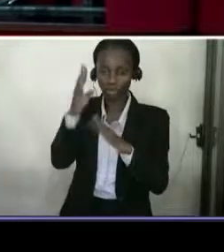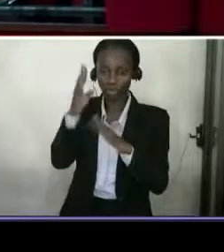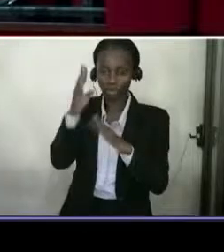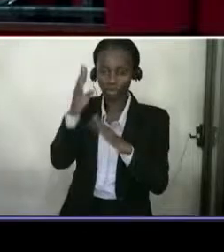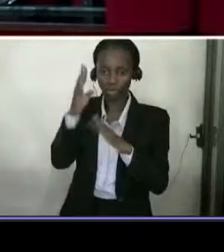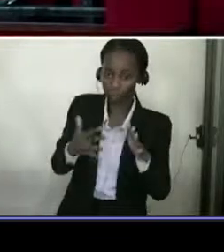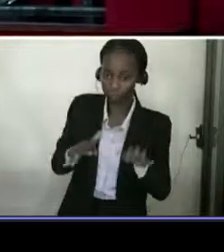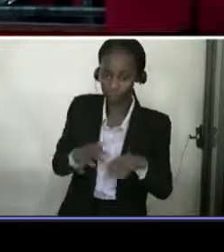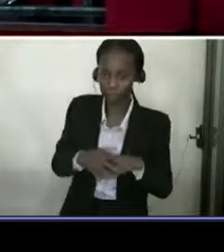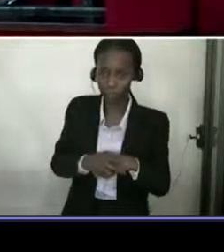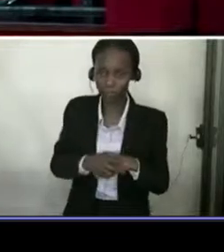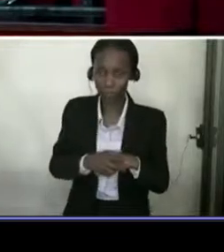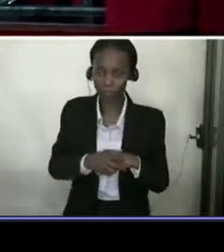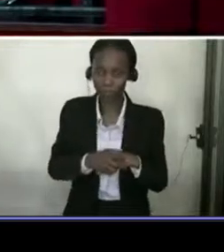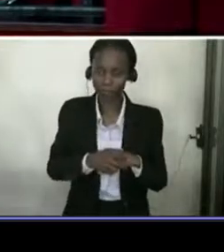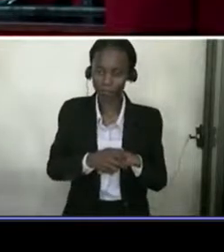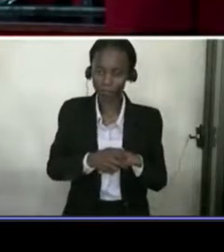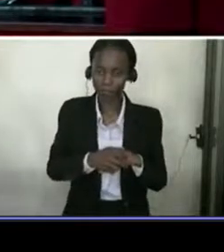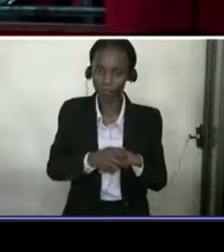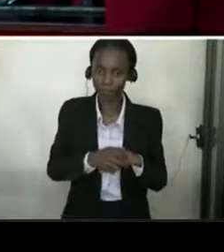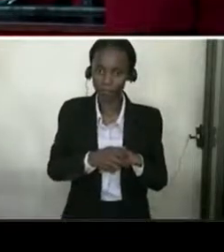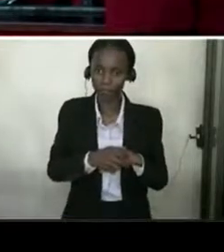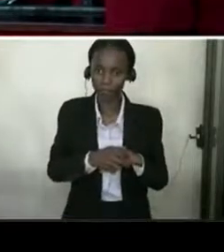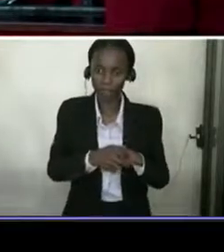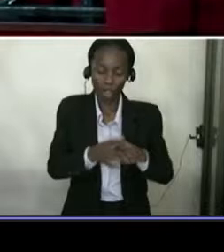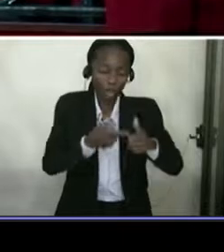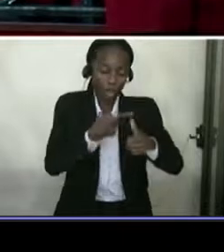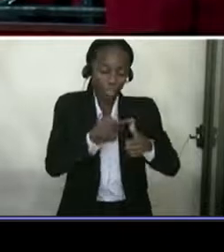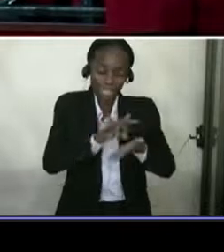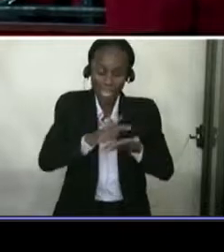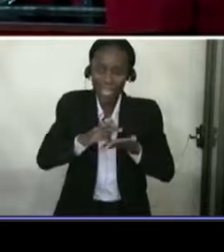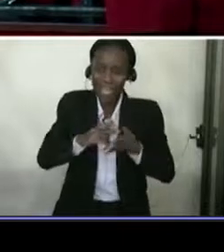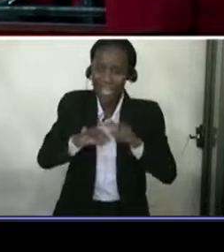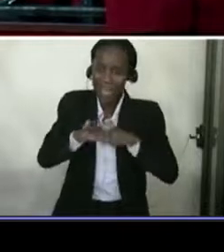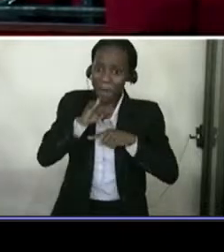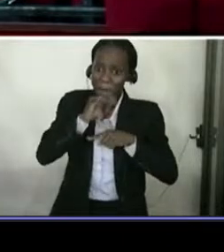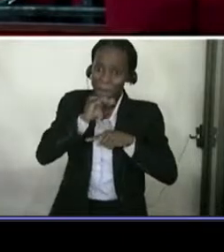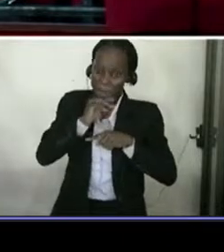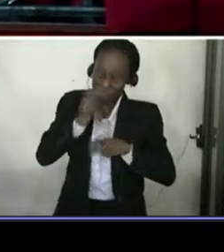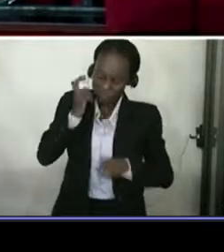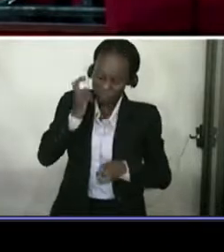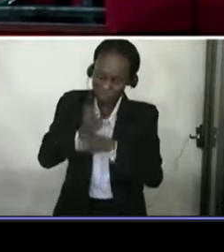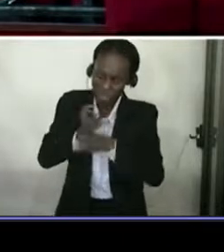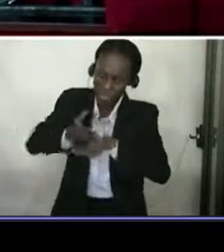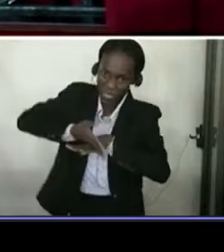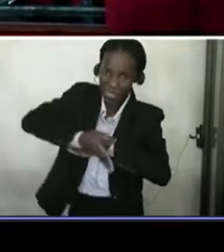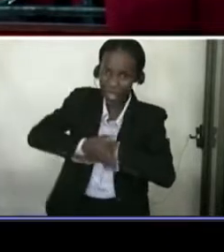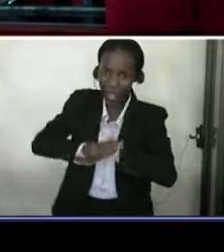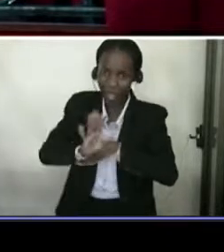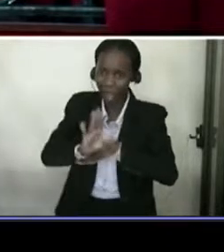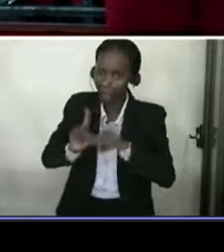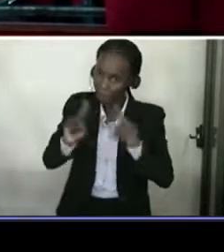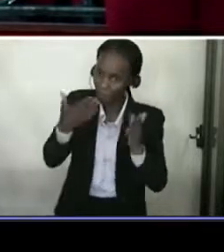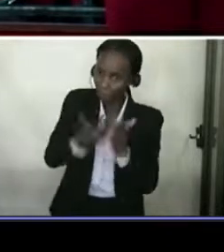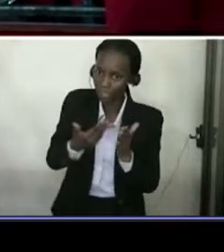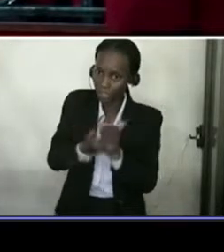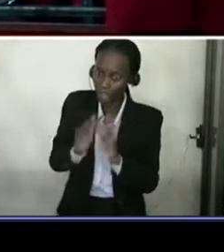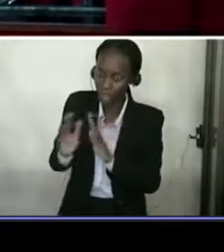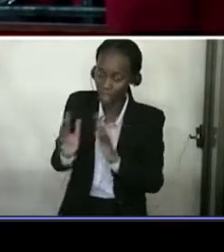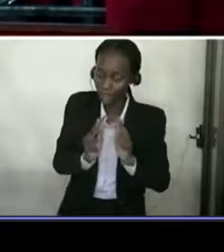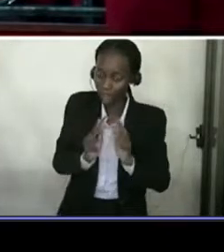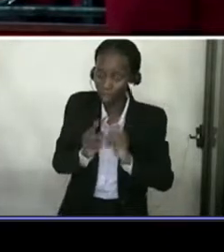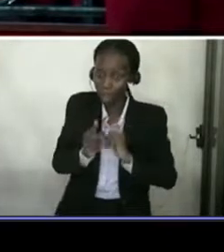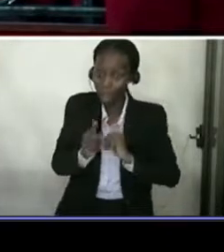Clean audit does not require rocket science. It's made possible by empowering the leadership of the members